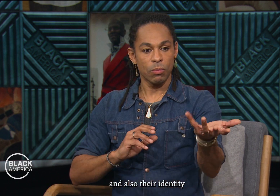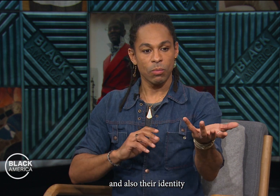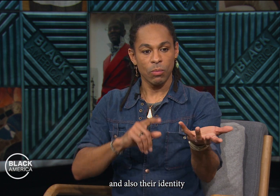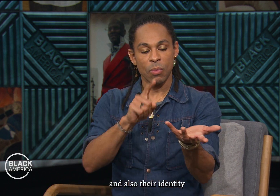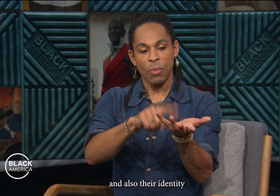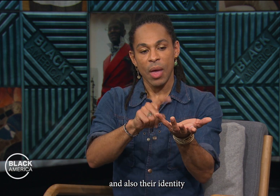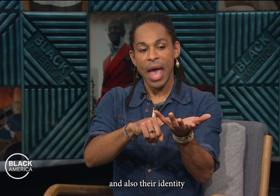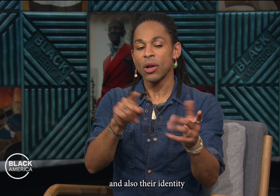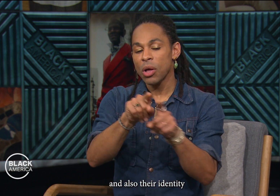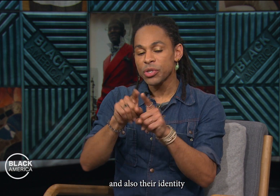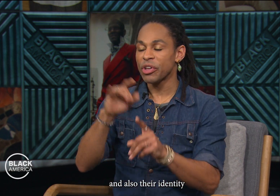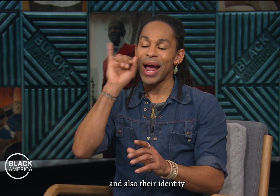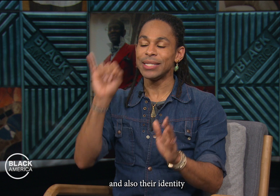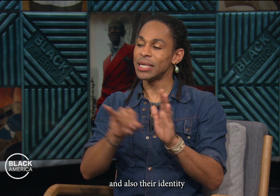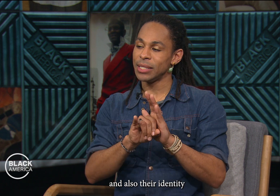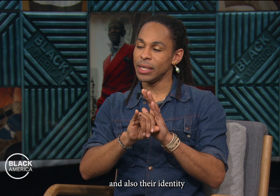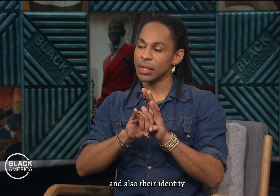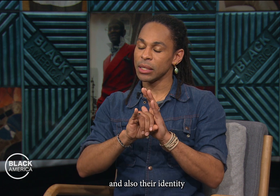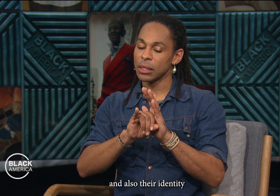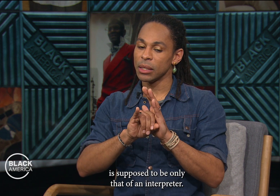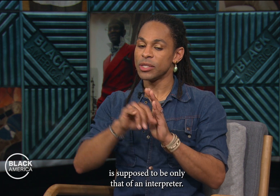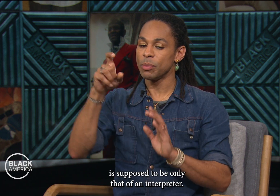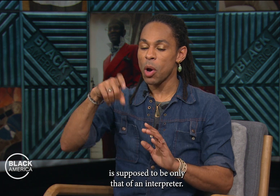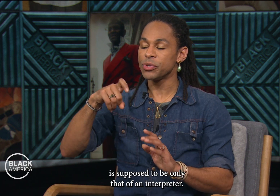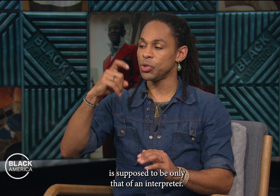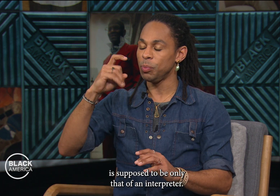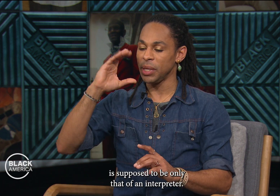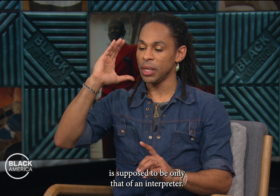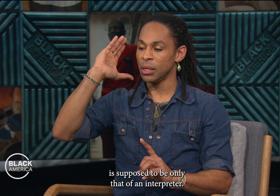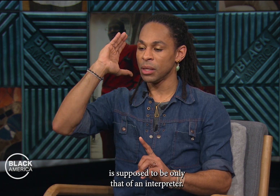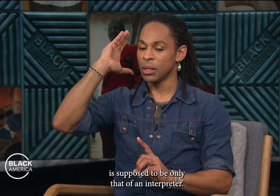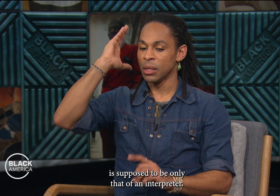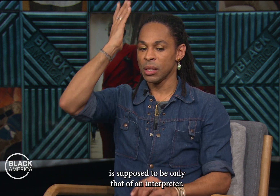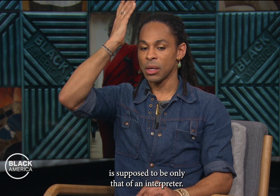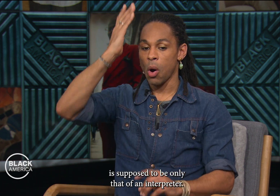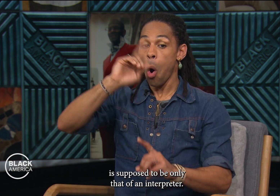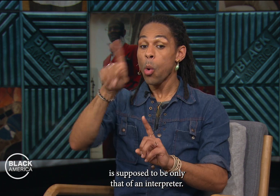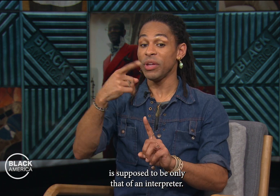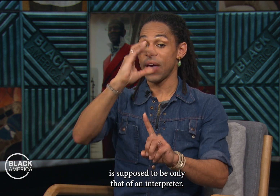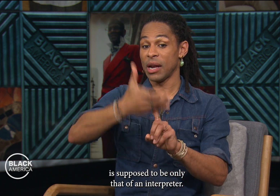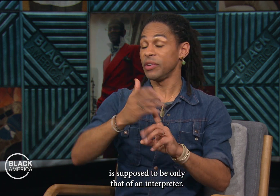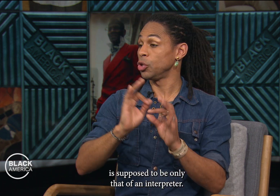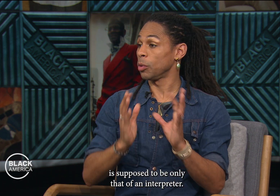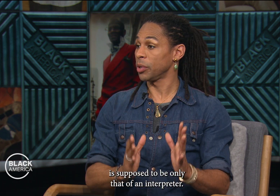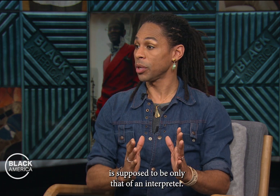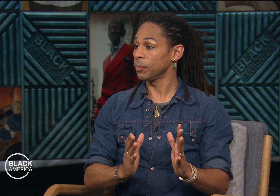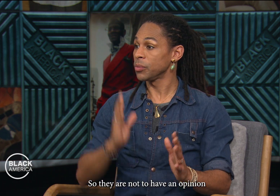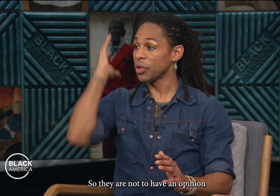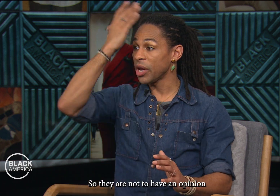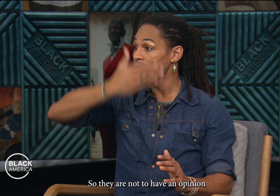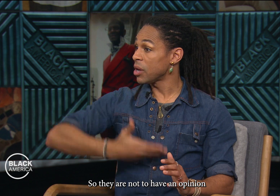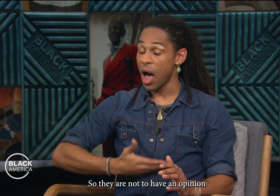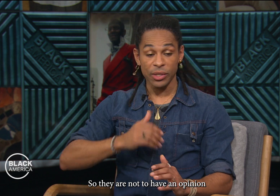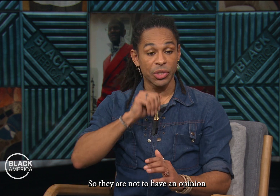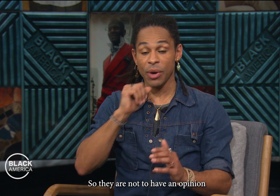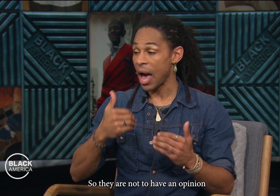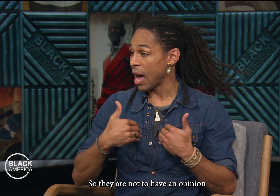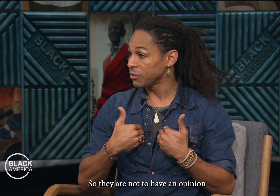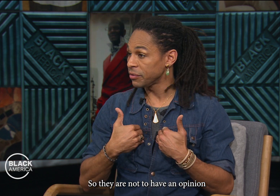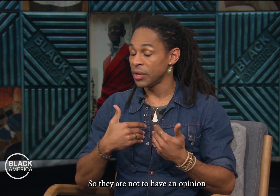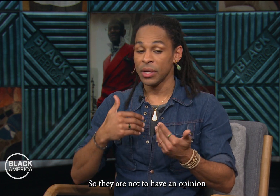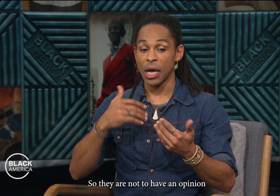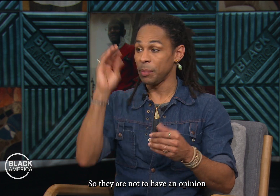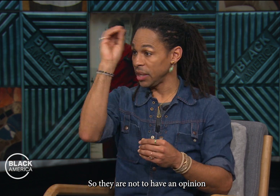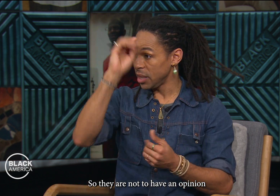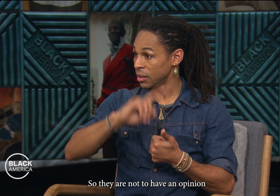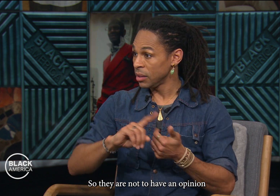And also their identity is supposed to be only that of an interpreter. So they are not to